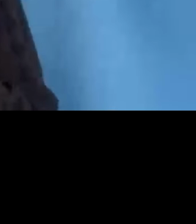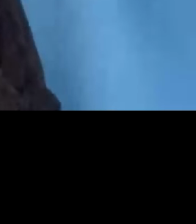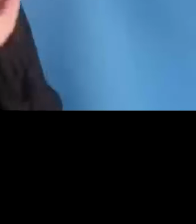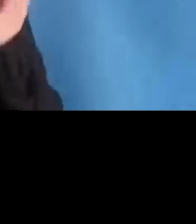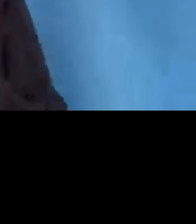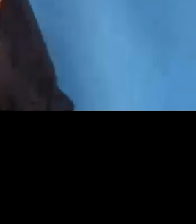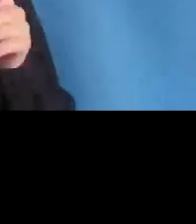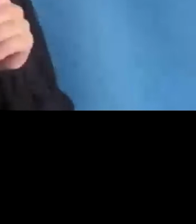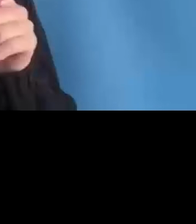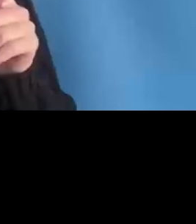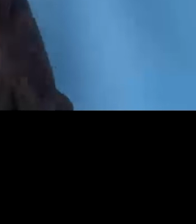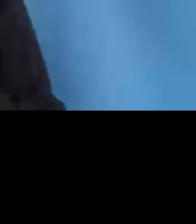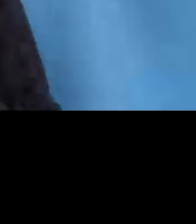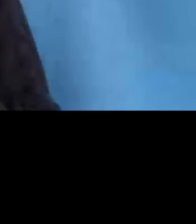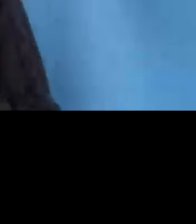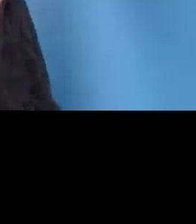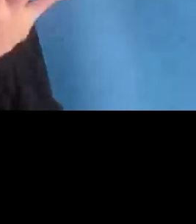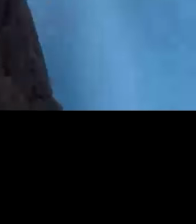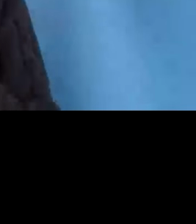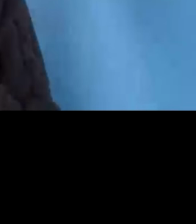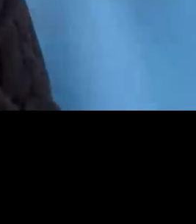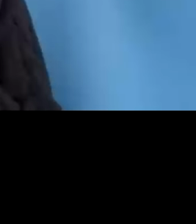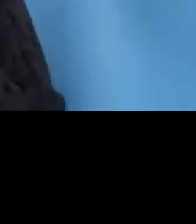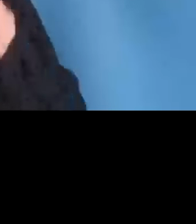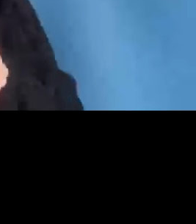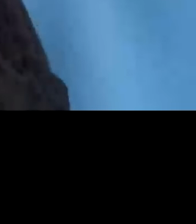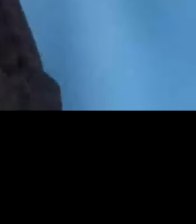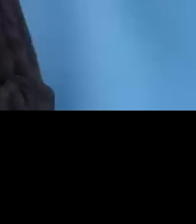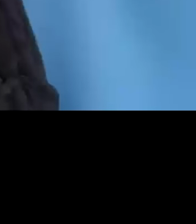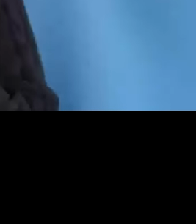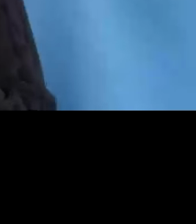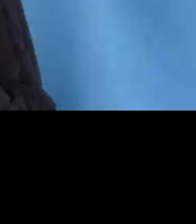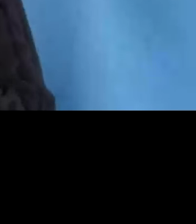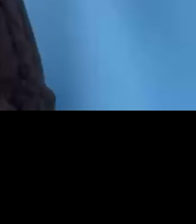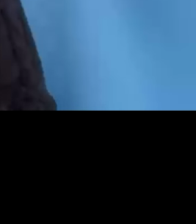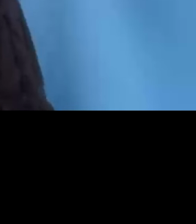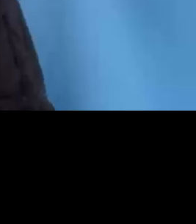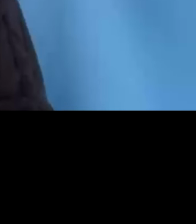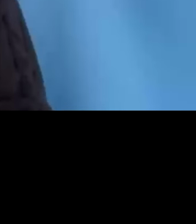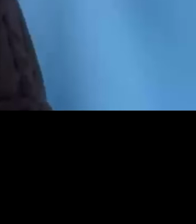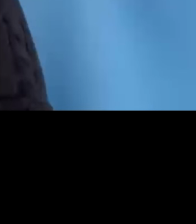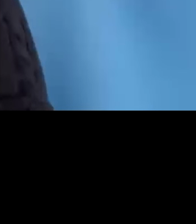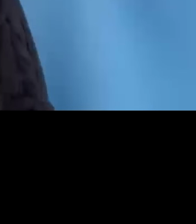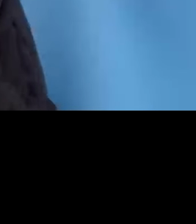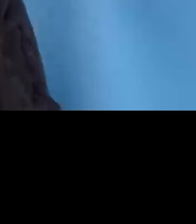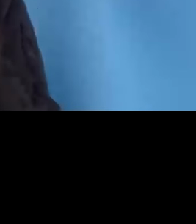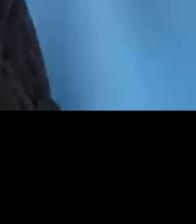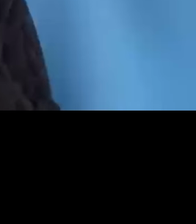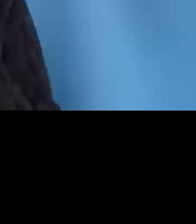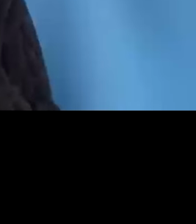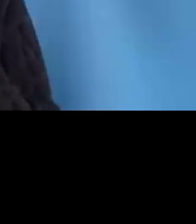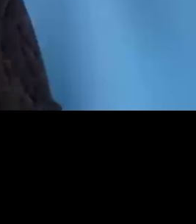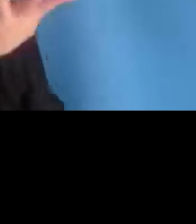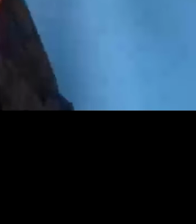us to get familiar with how we will participate. So I'd invite you now to take a moment to locate the Q&A button at the bottom of your